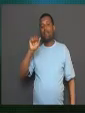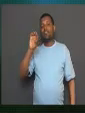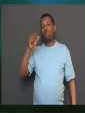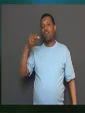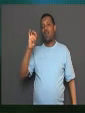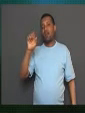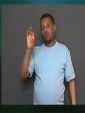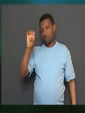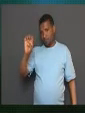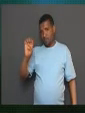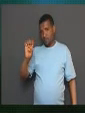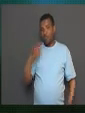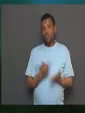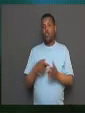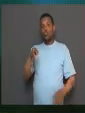stratosphere.